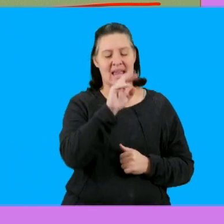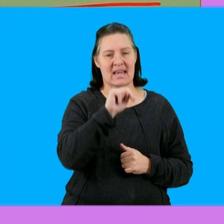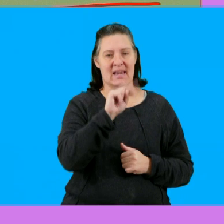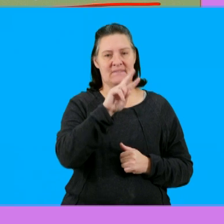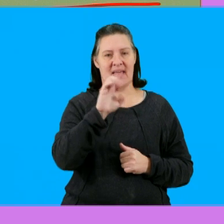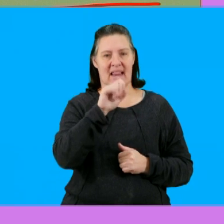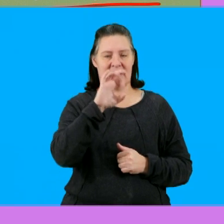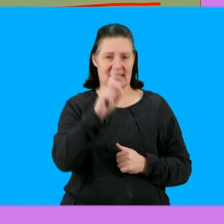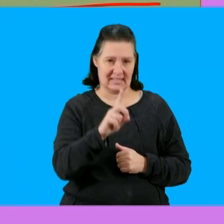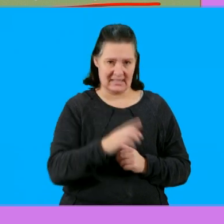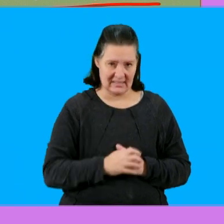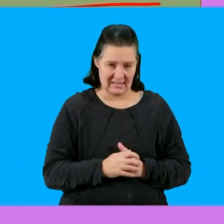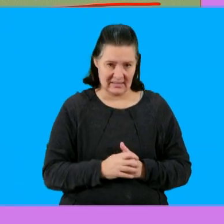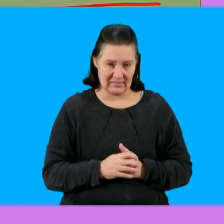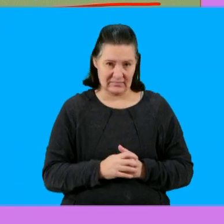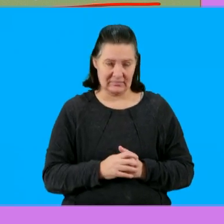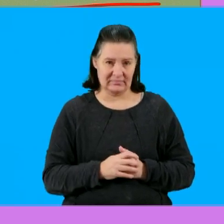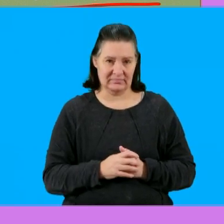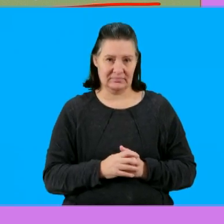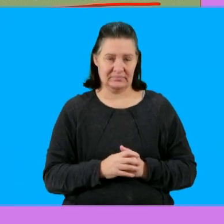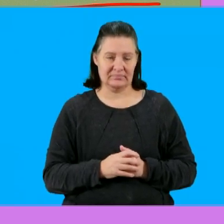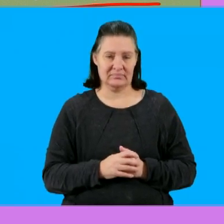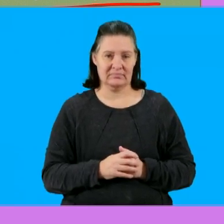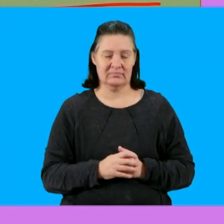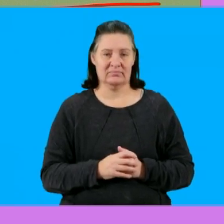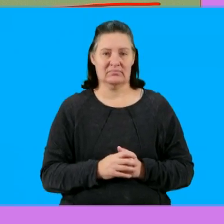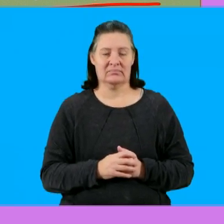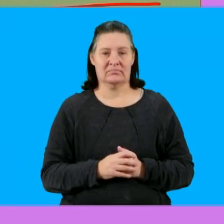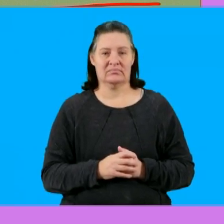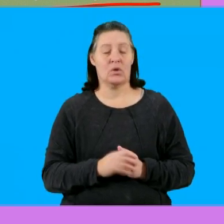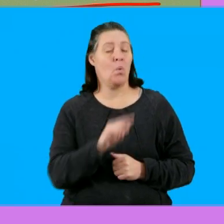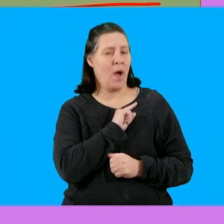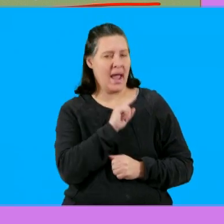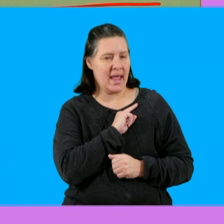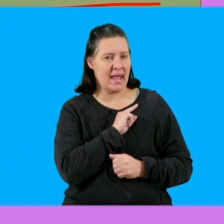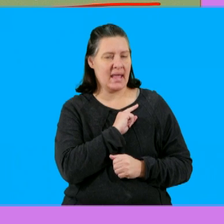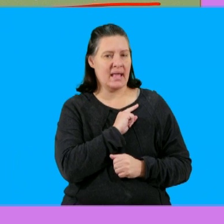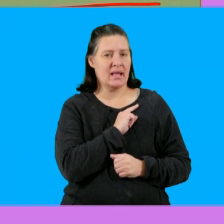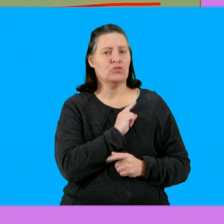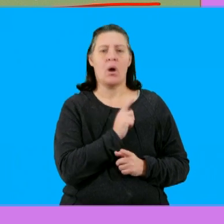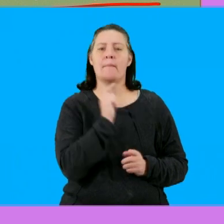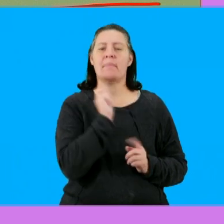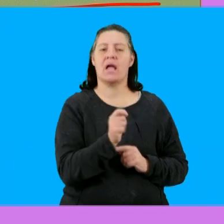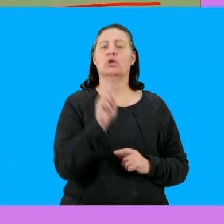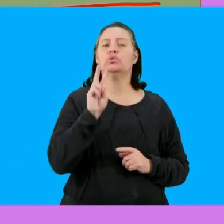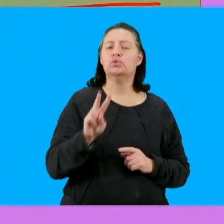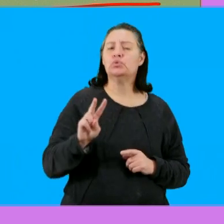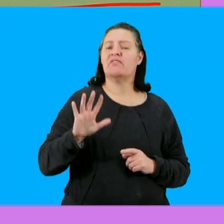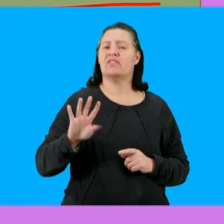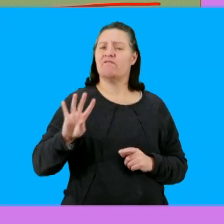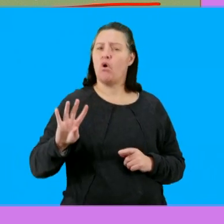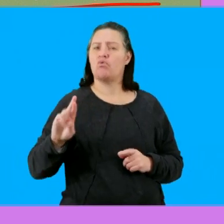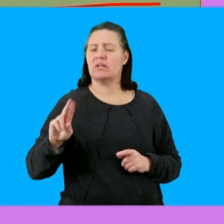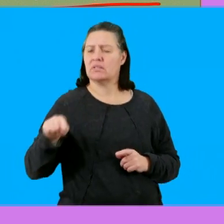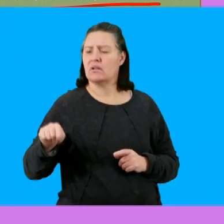invalid. We agree on that? A statement is invalid because she'll end up paying only